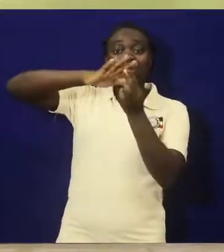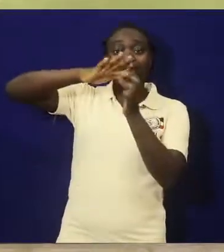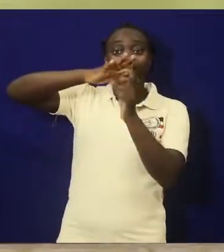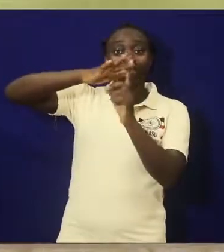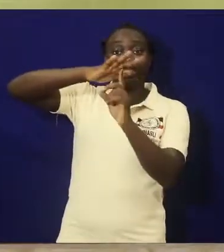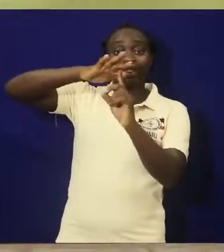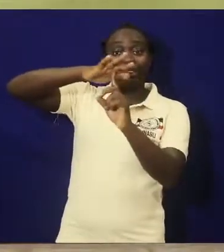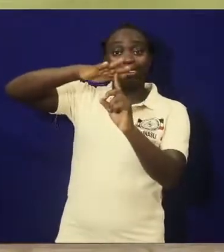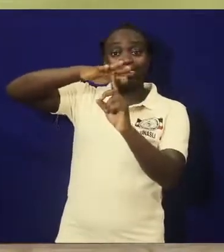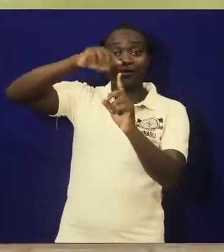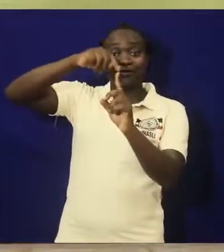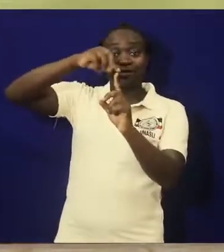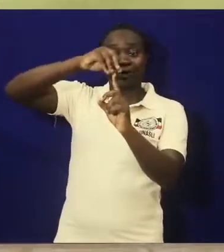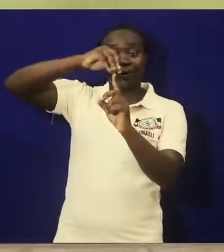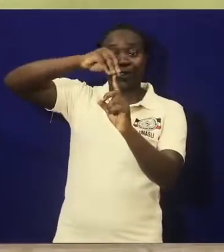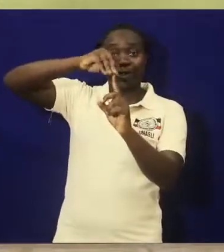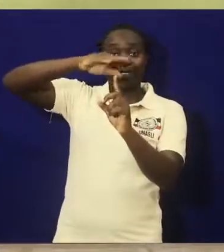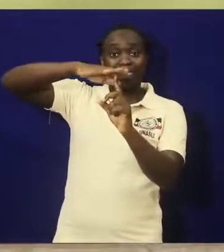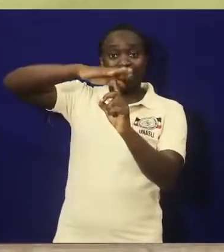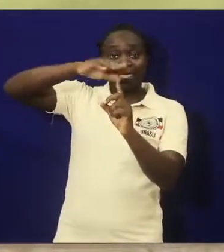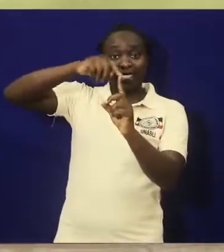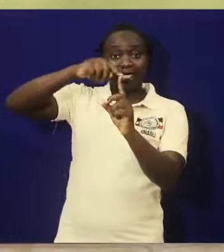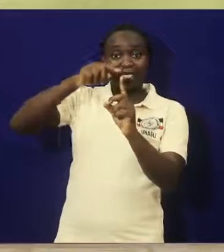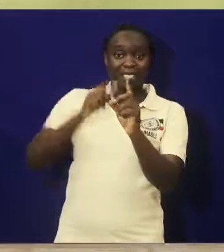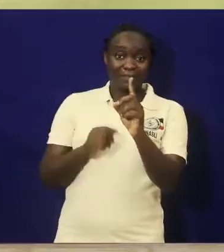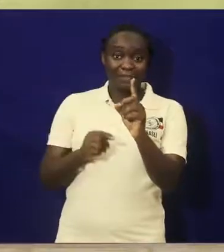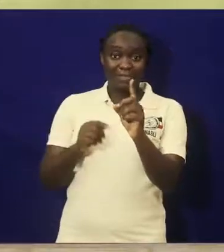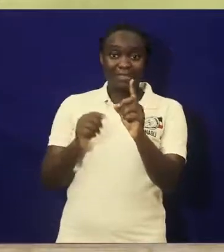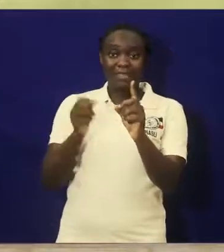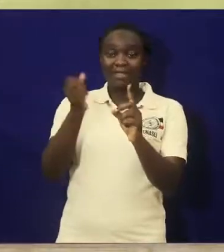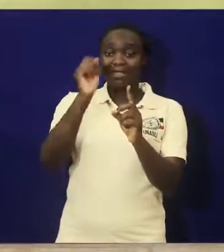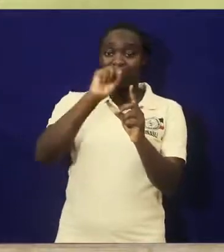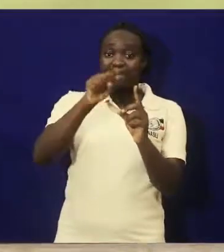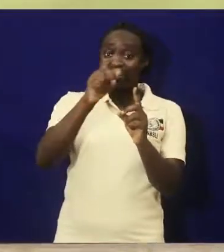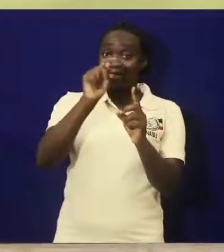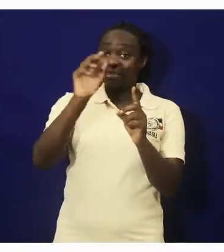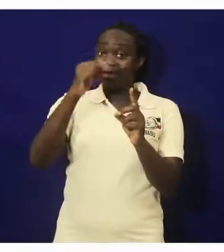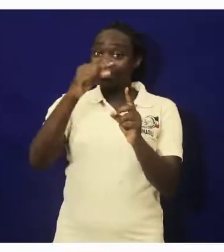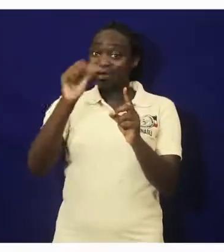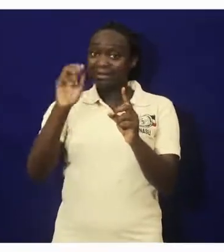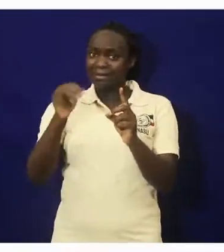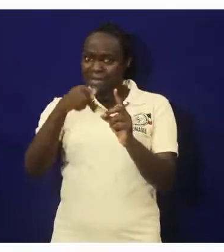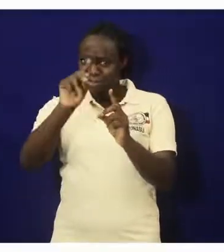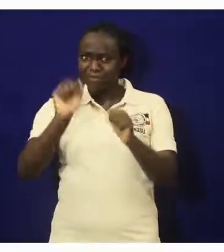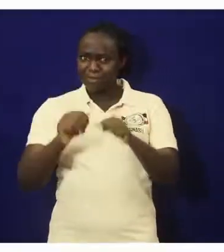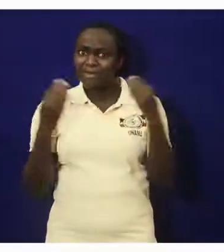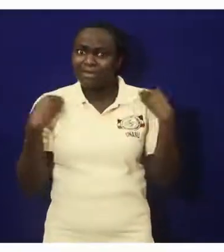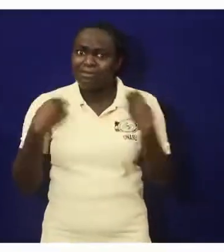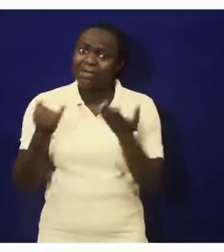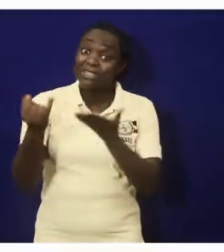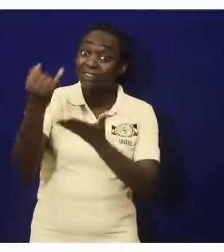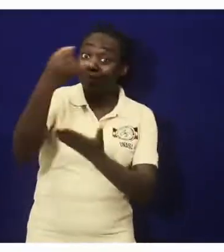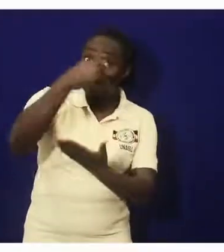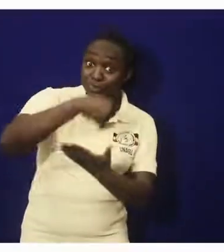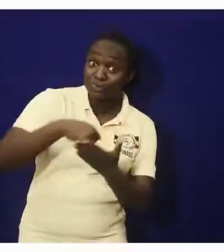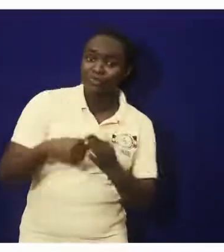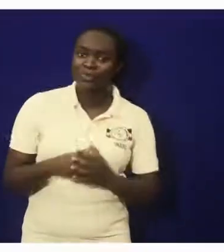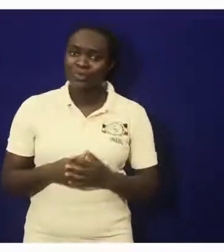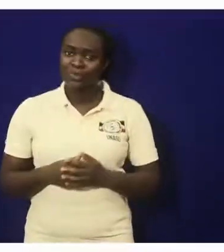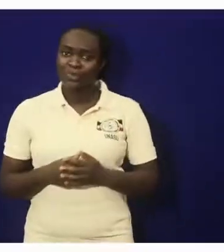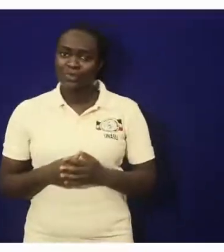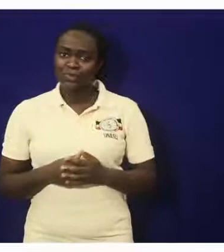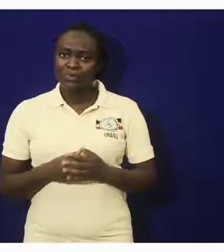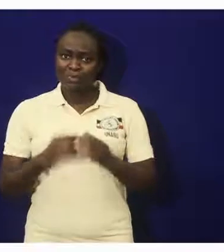stigma. And now can you draw it now? You can draw it. You get